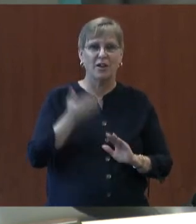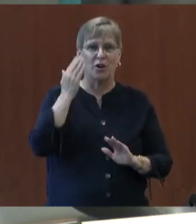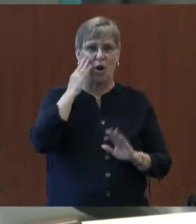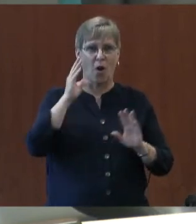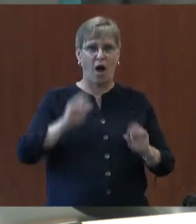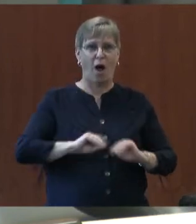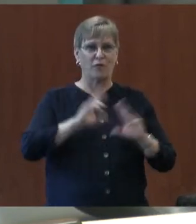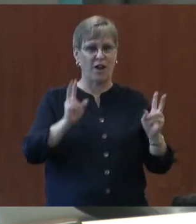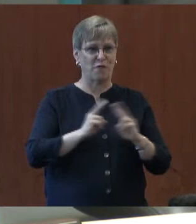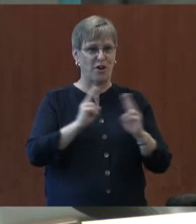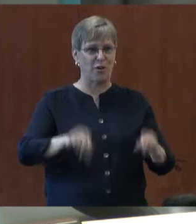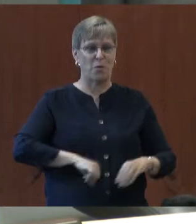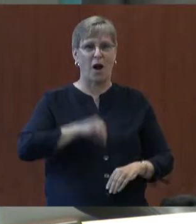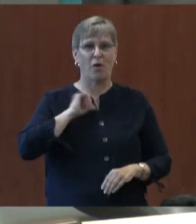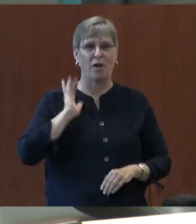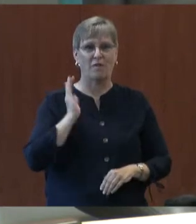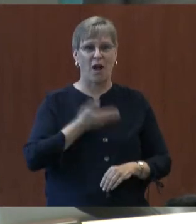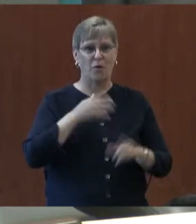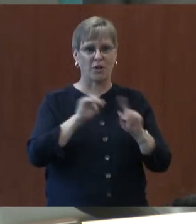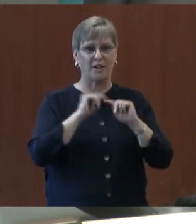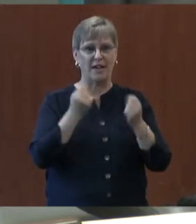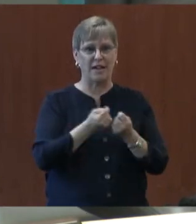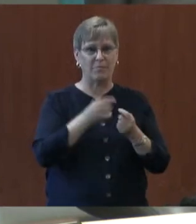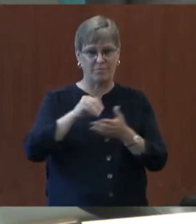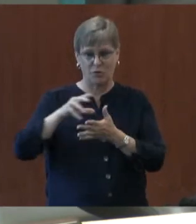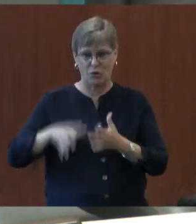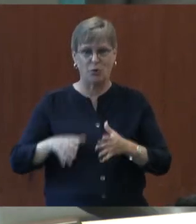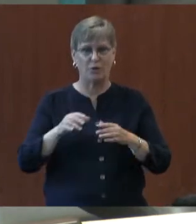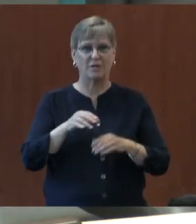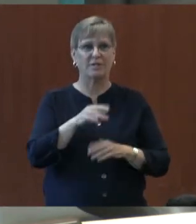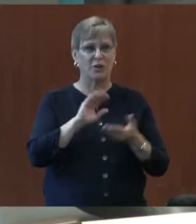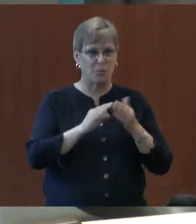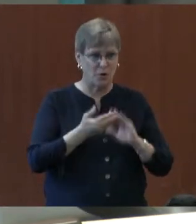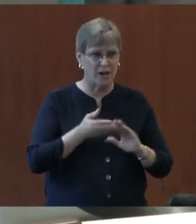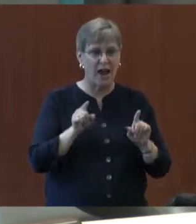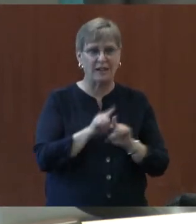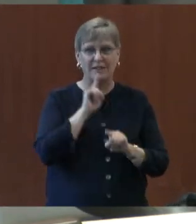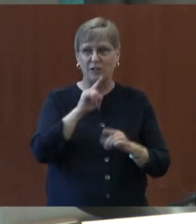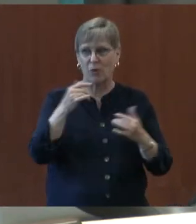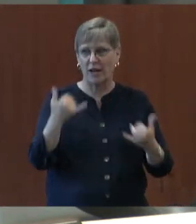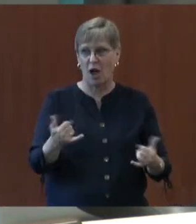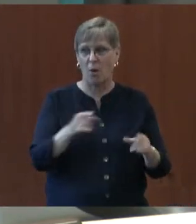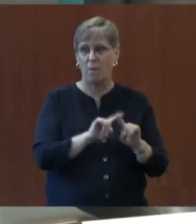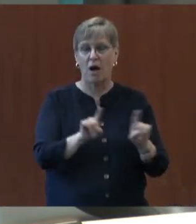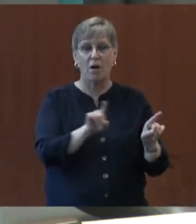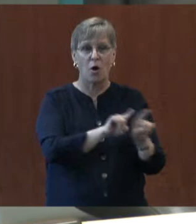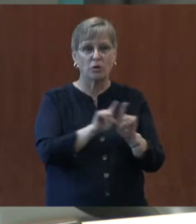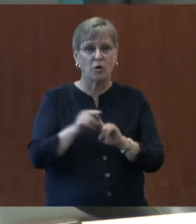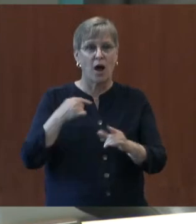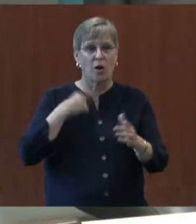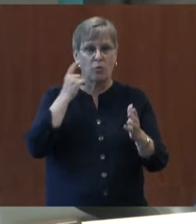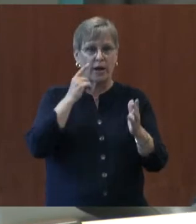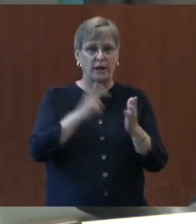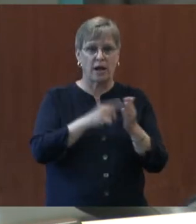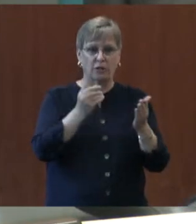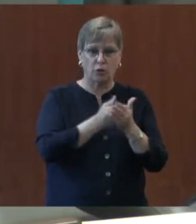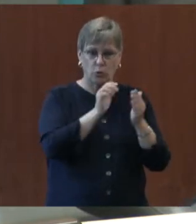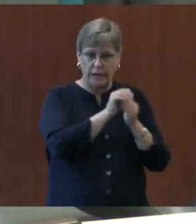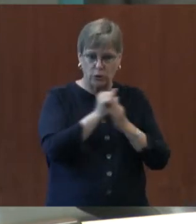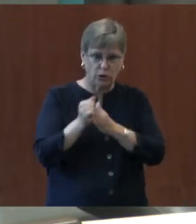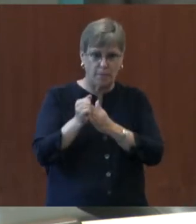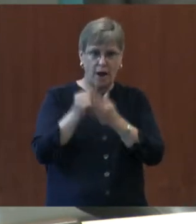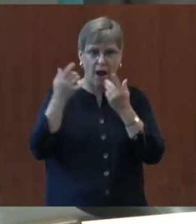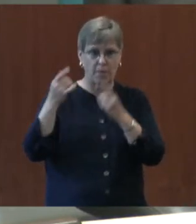Obviously, I'm very, very proud of our team, our students, our community as it is right now, but also recognize when new leadership comes in,